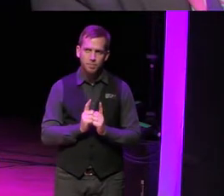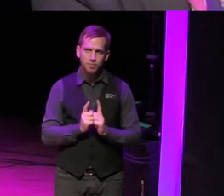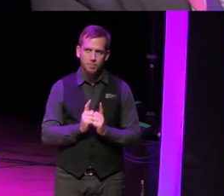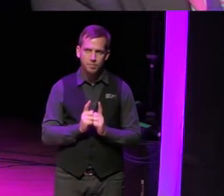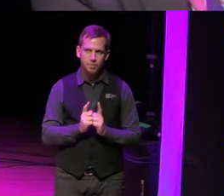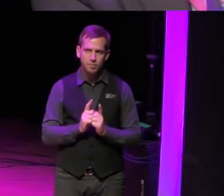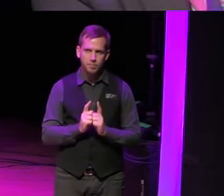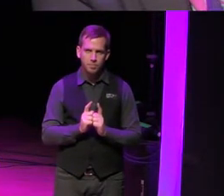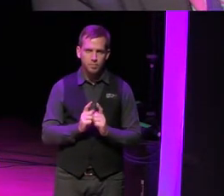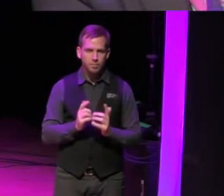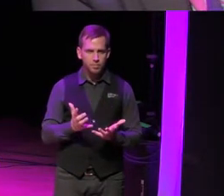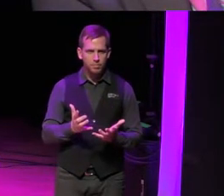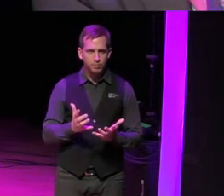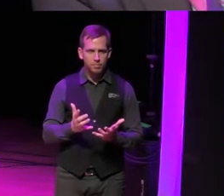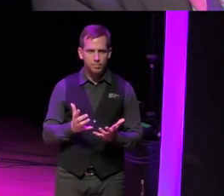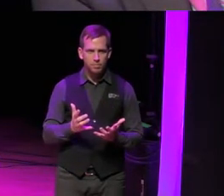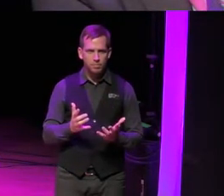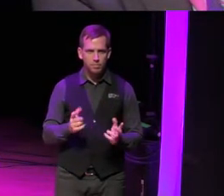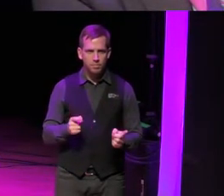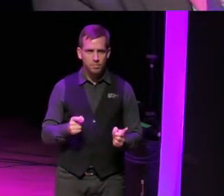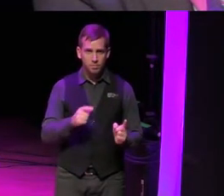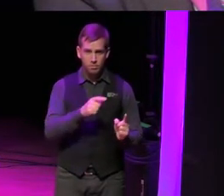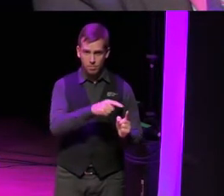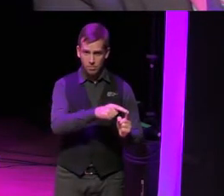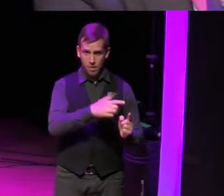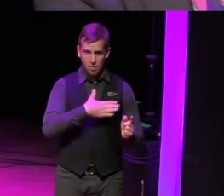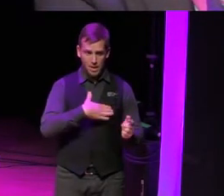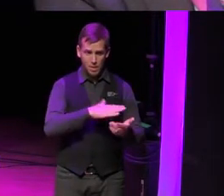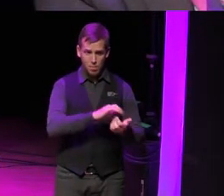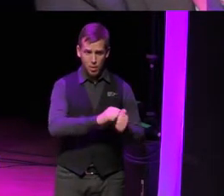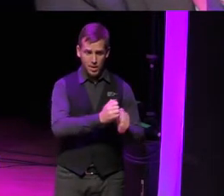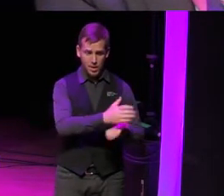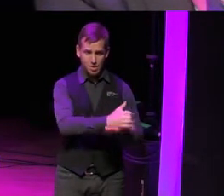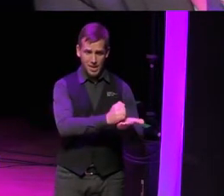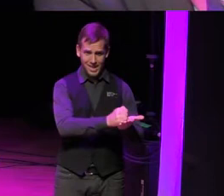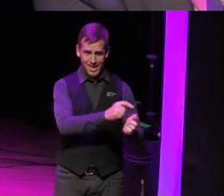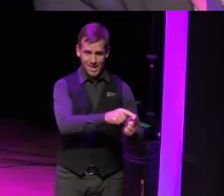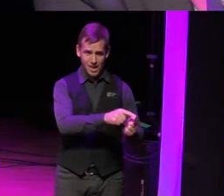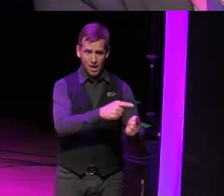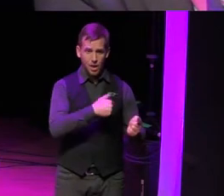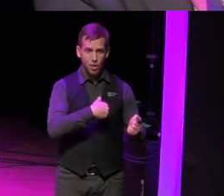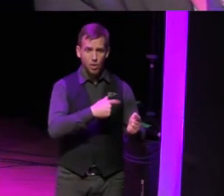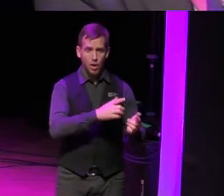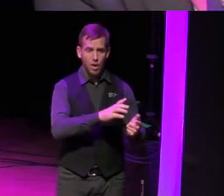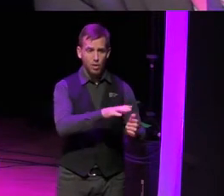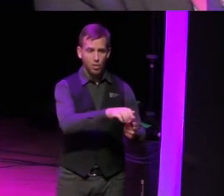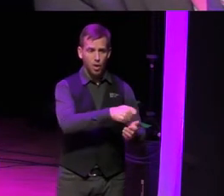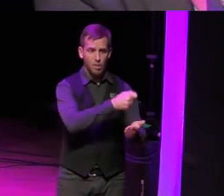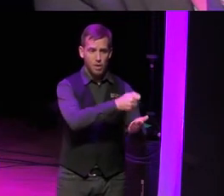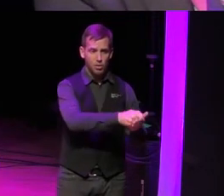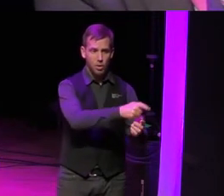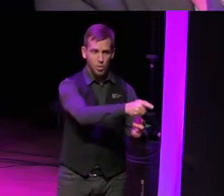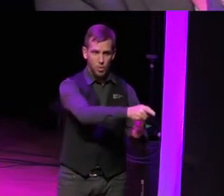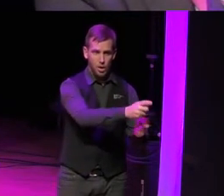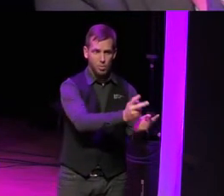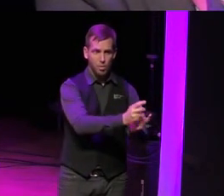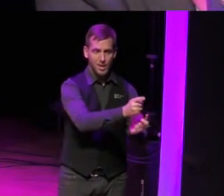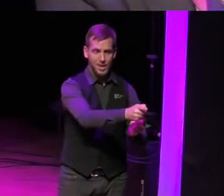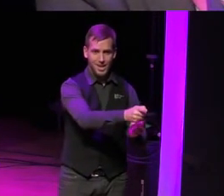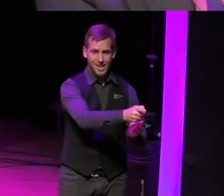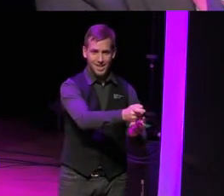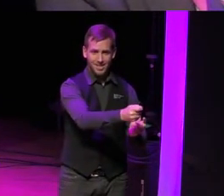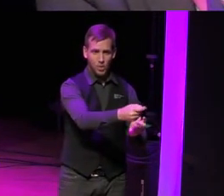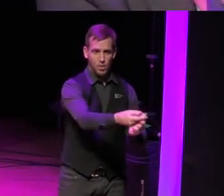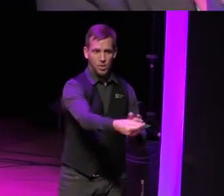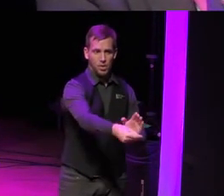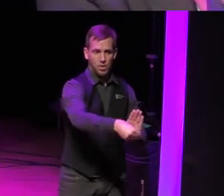kickback gets paid as a donation to my political party. Mm. And what do I get as gratification from it is that I then